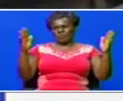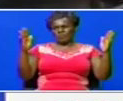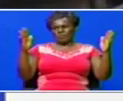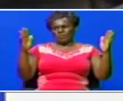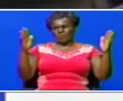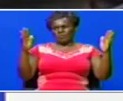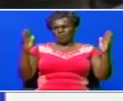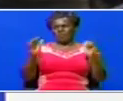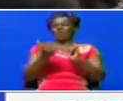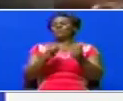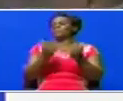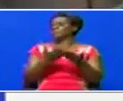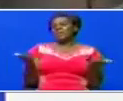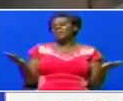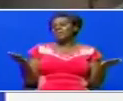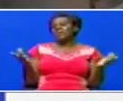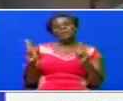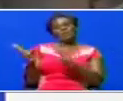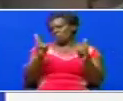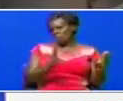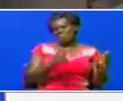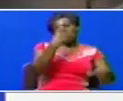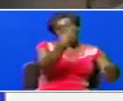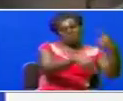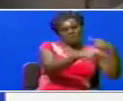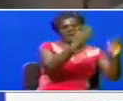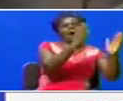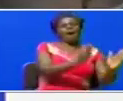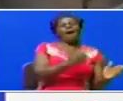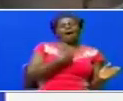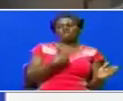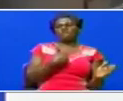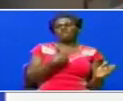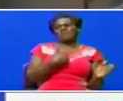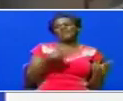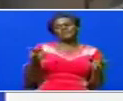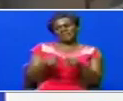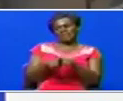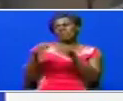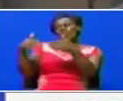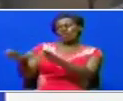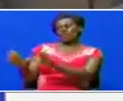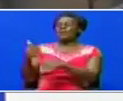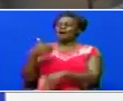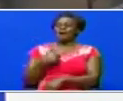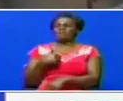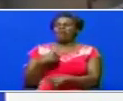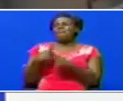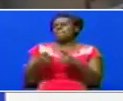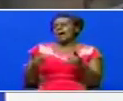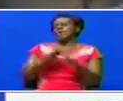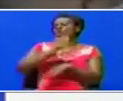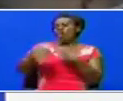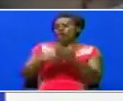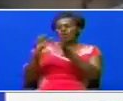As with any competition, there shall always be winners and there shall be losers, but we all belong